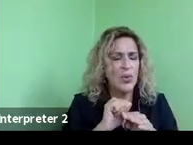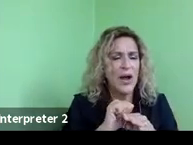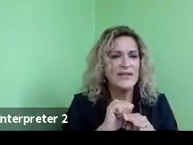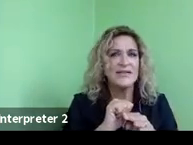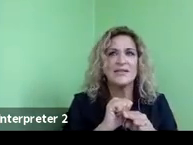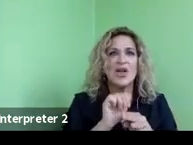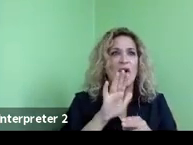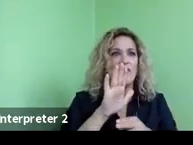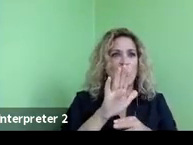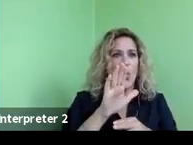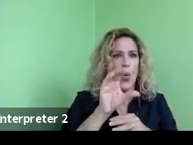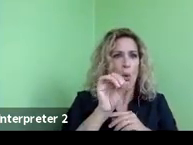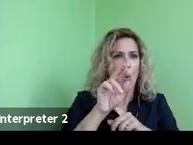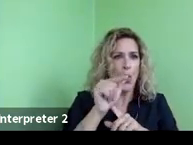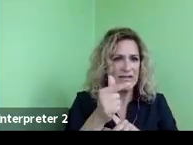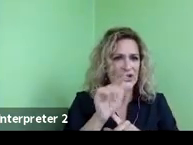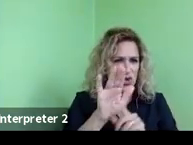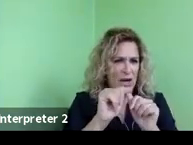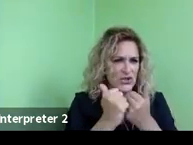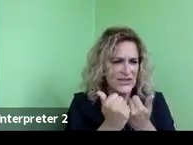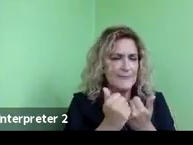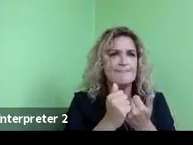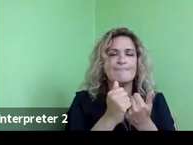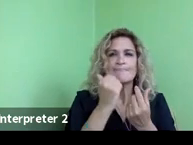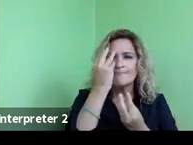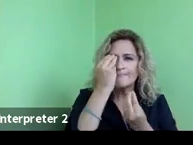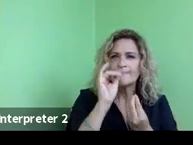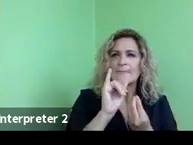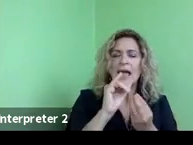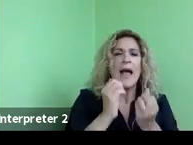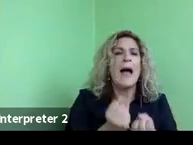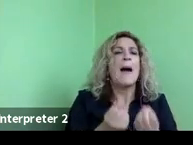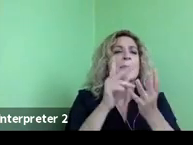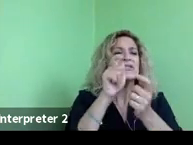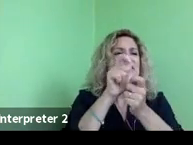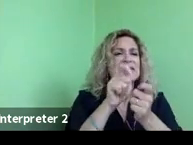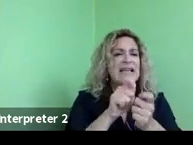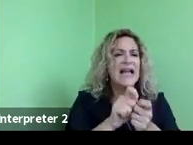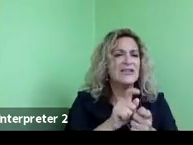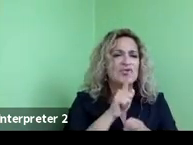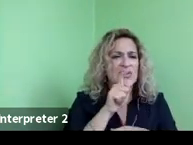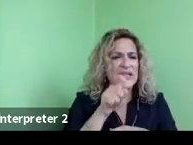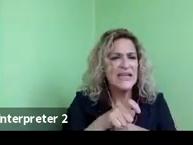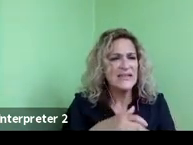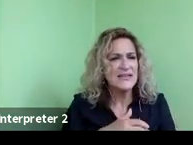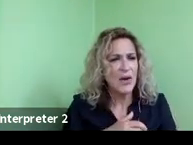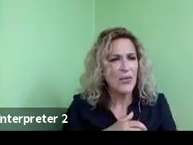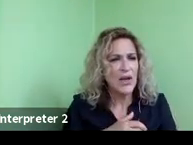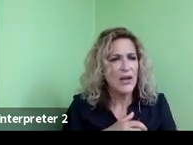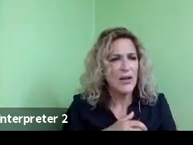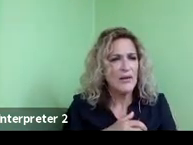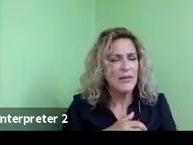your organization, think through how much detail is really necessary, and think through